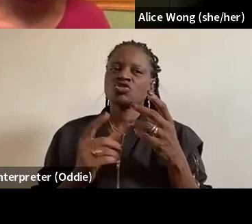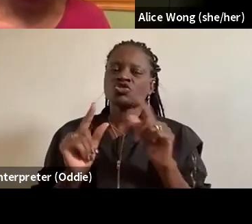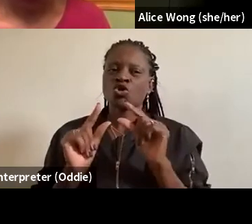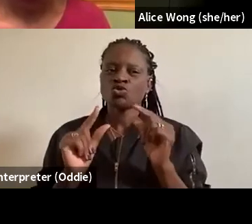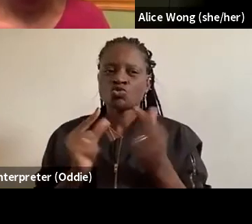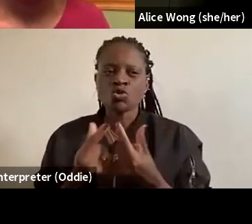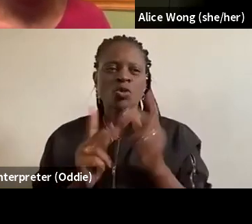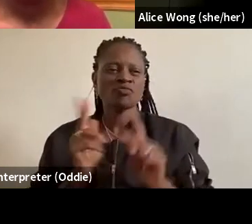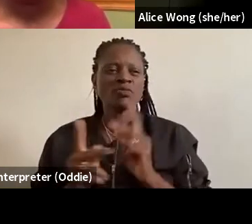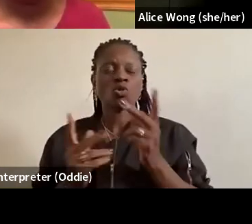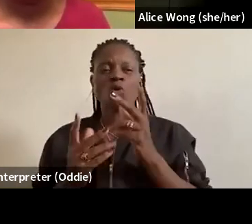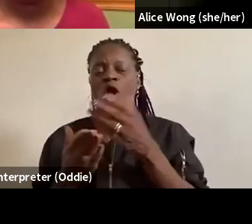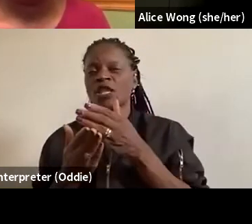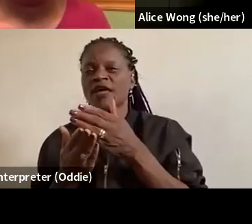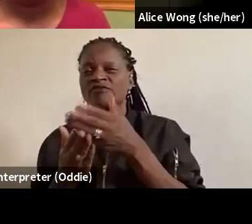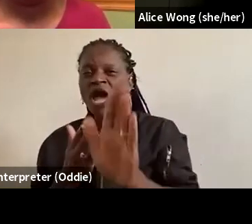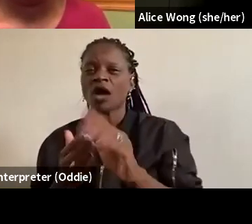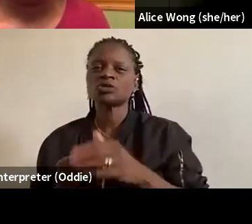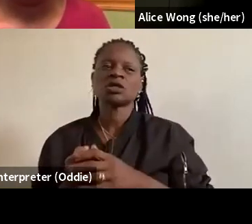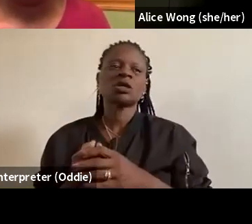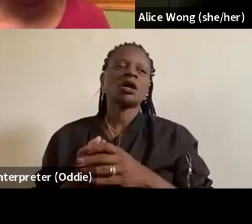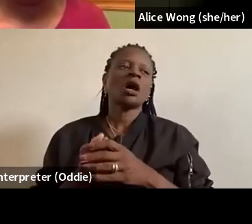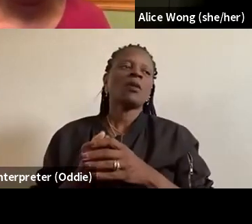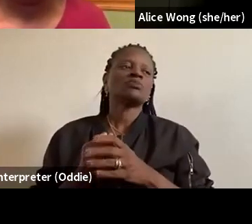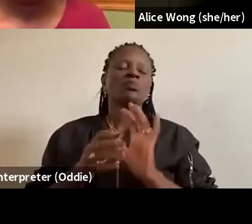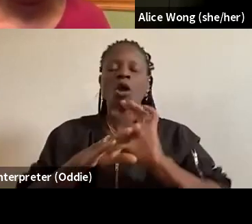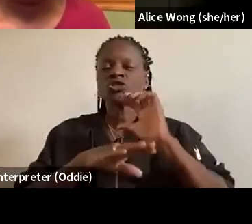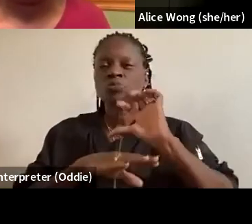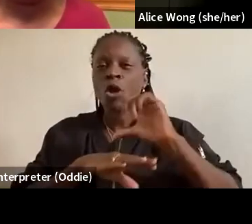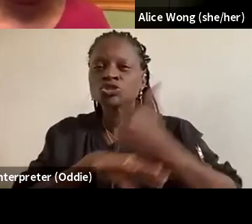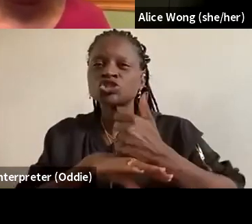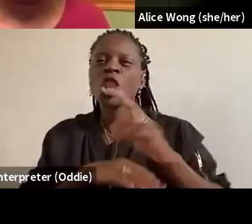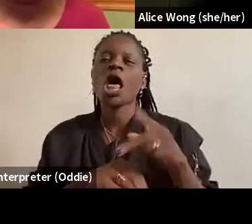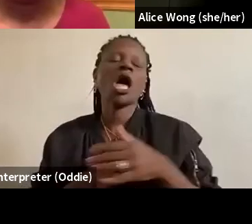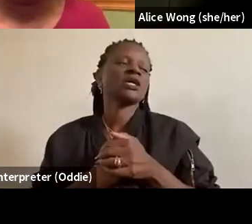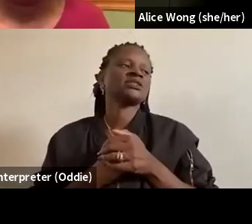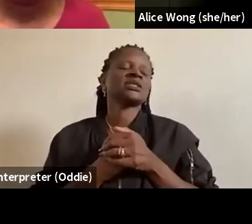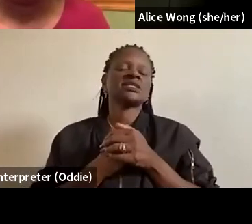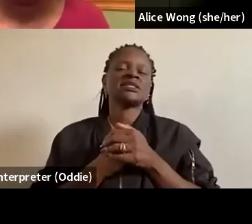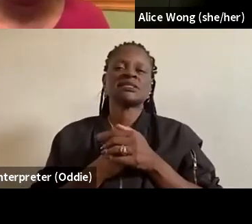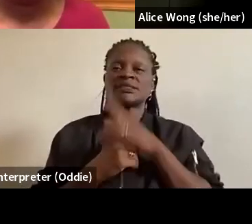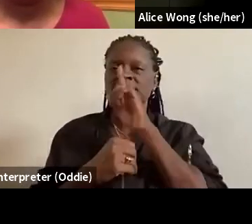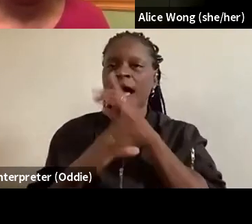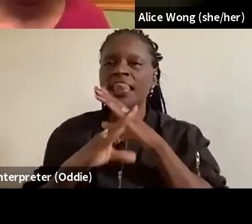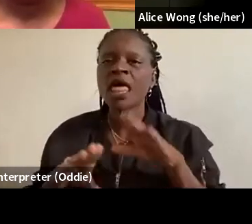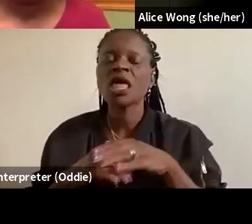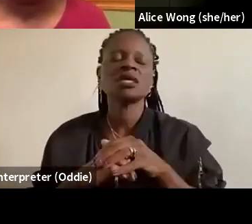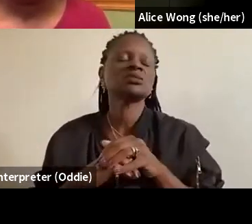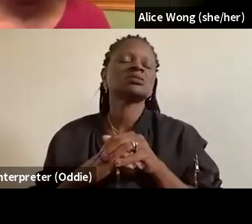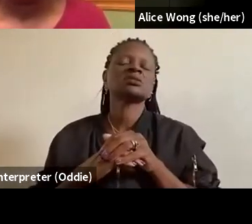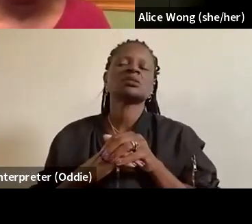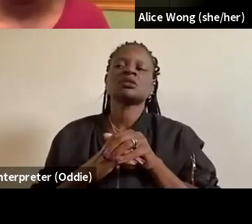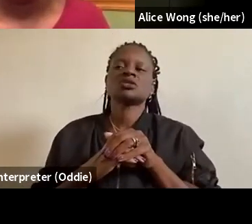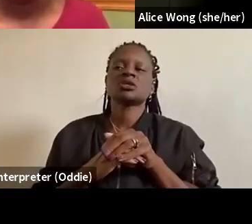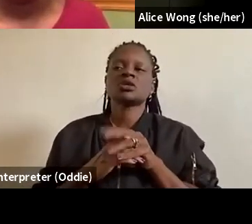marginalized, silenced, gaslit. That's, you know, something that hopefully all